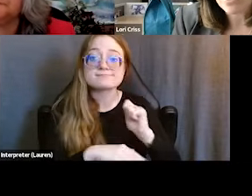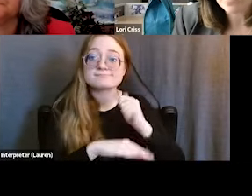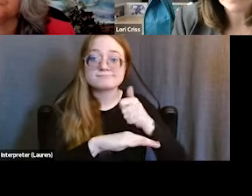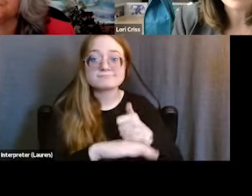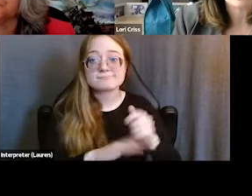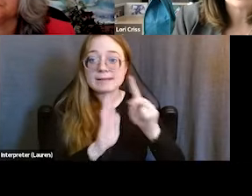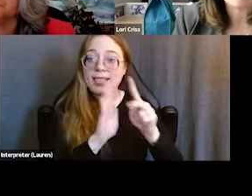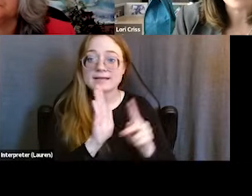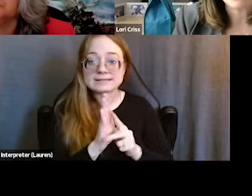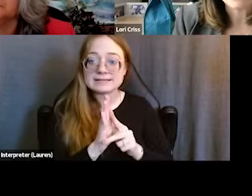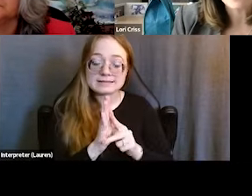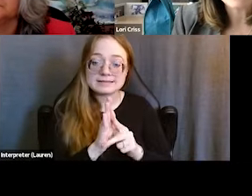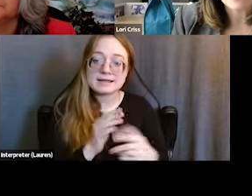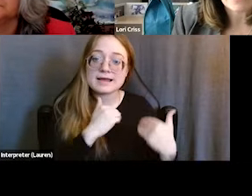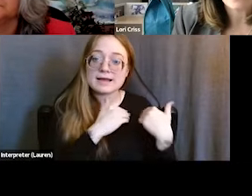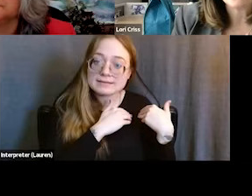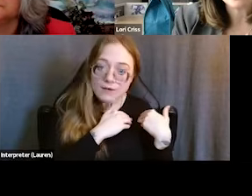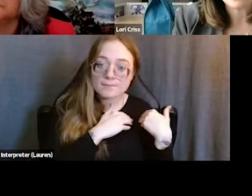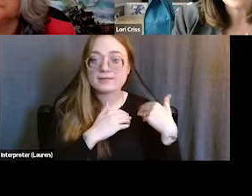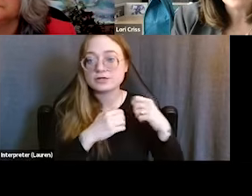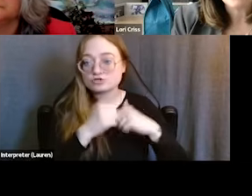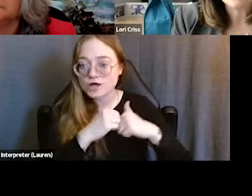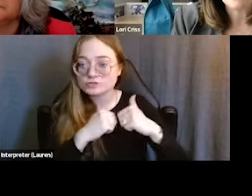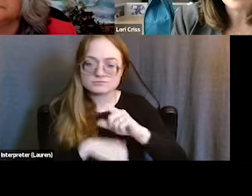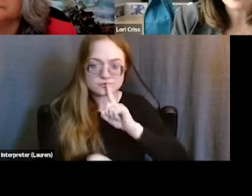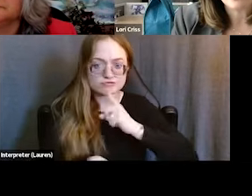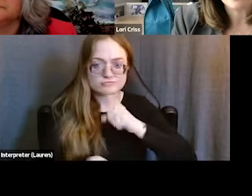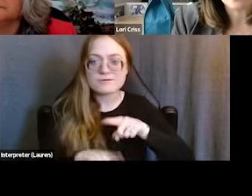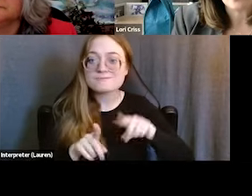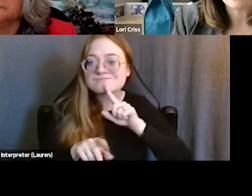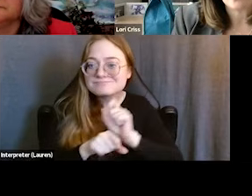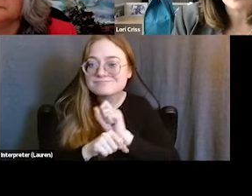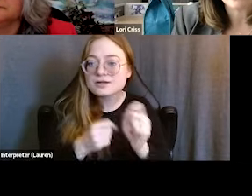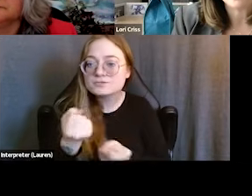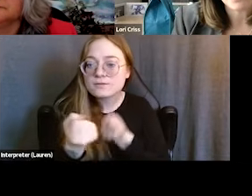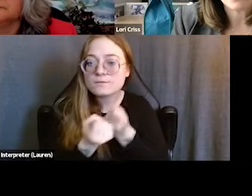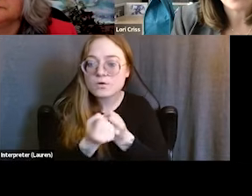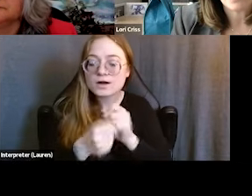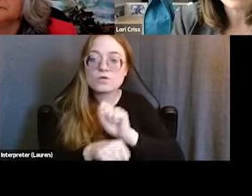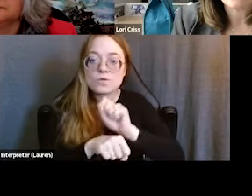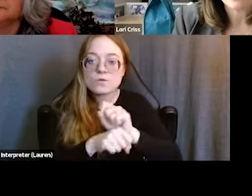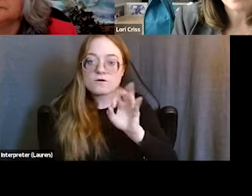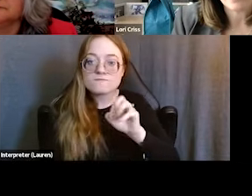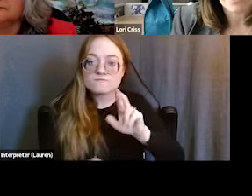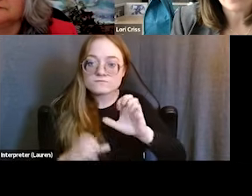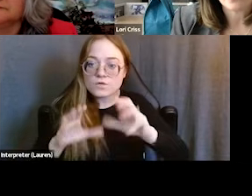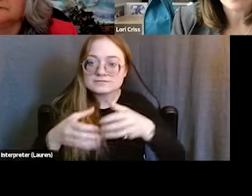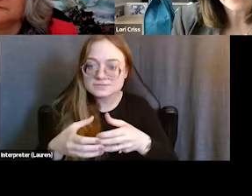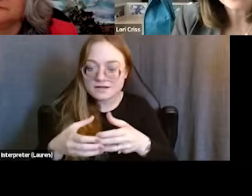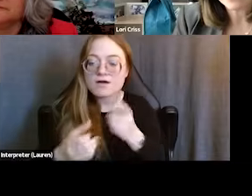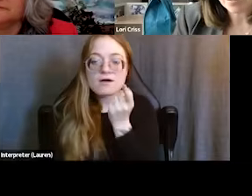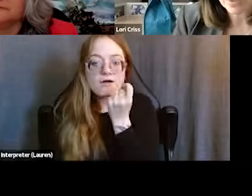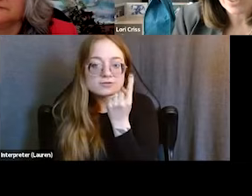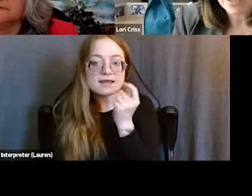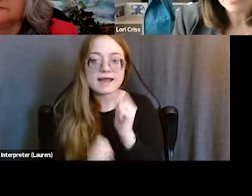and accountability structures in place. It's actually supporting the workforce in understanding how to